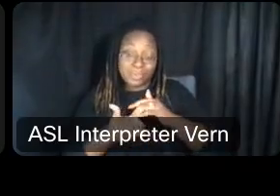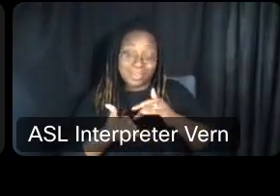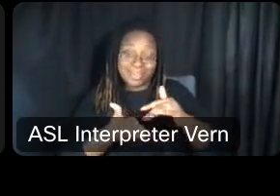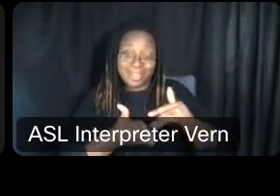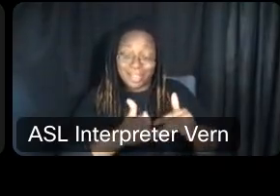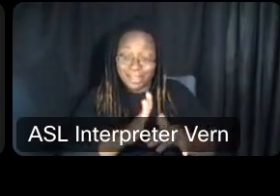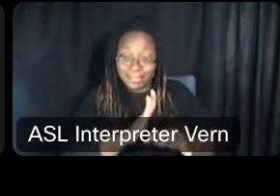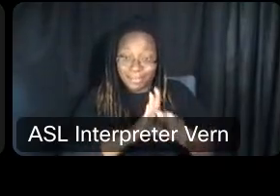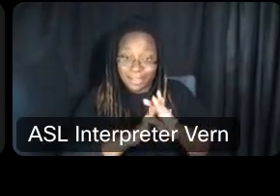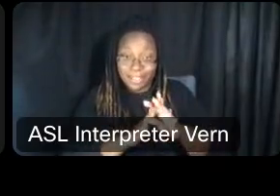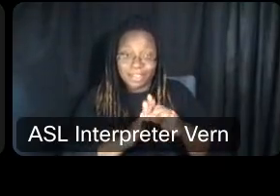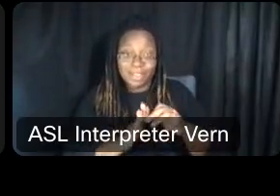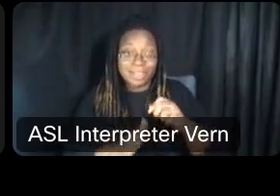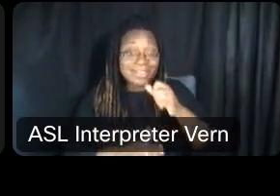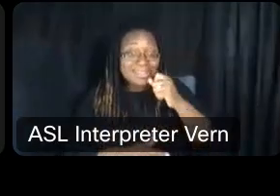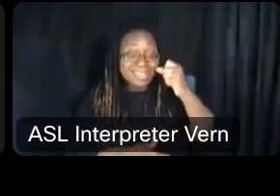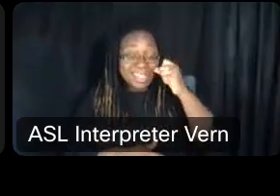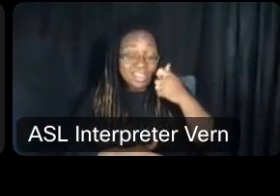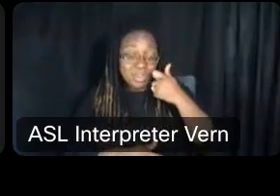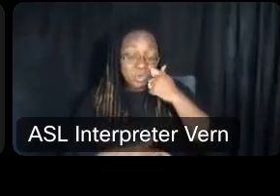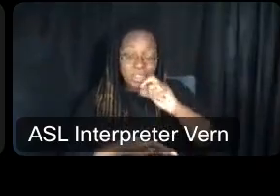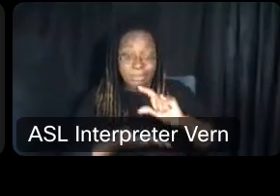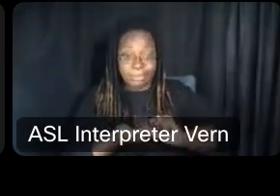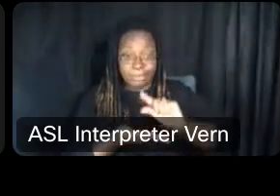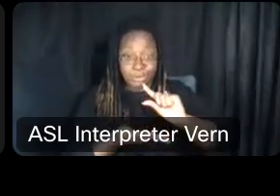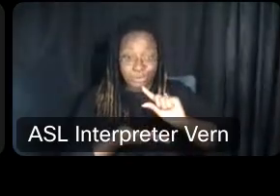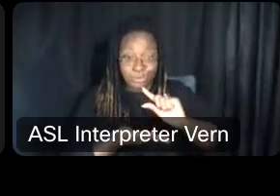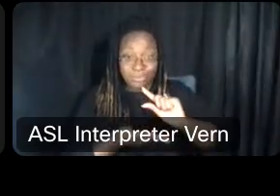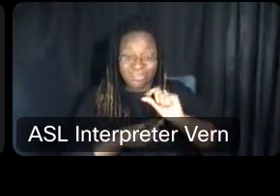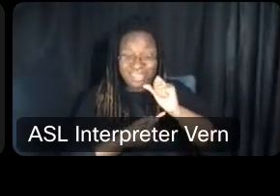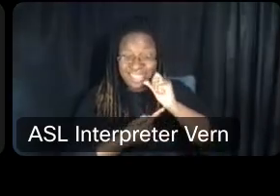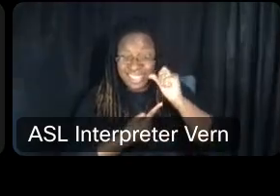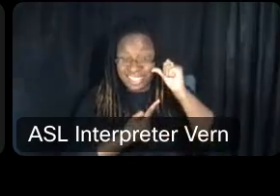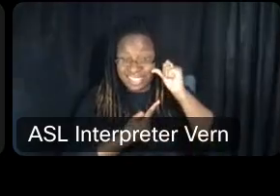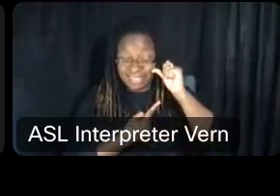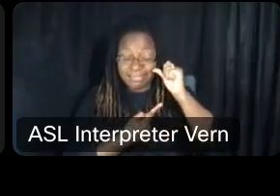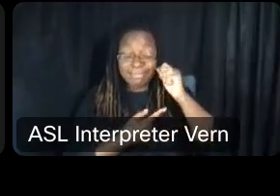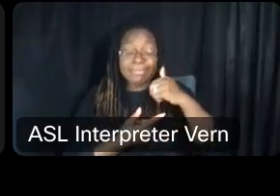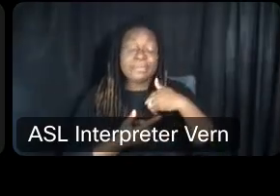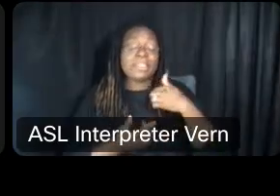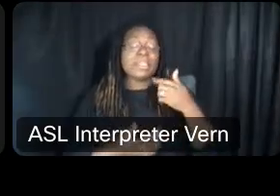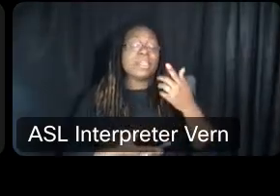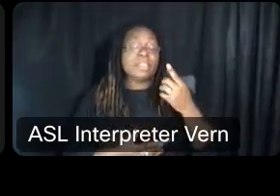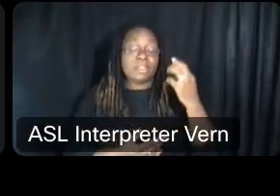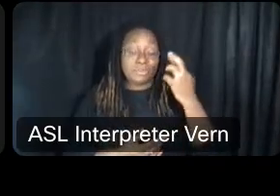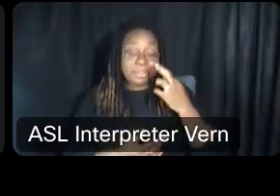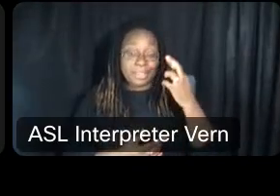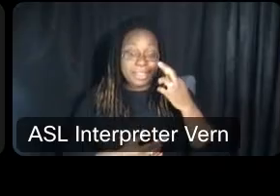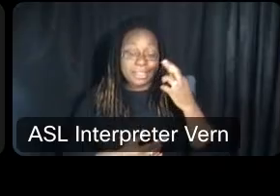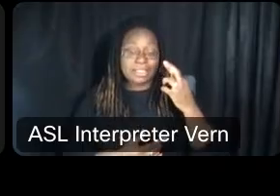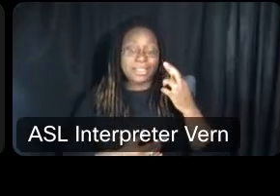just published yesterday. We just published yesterday, found that